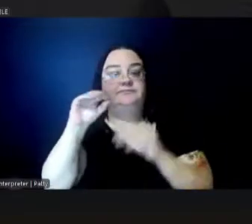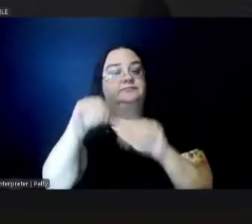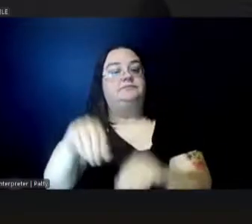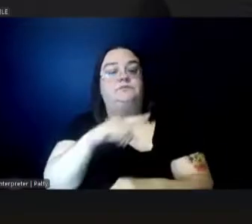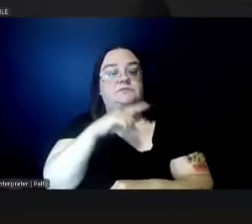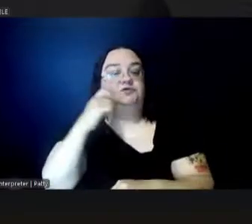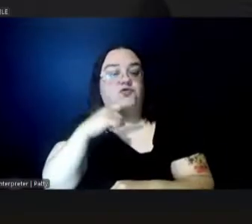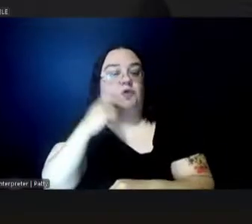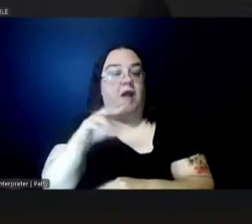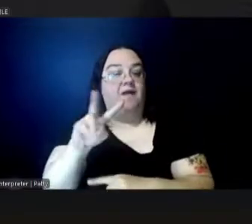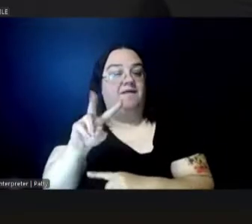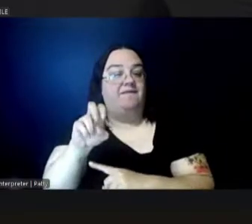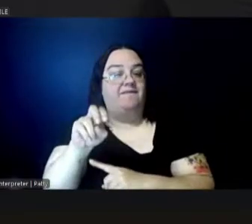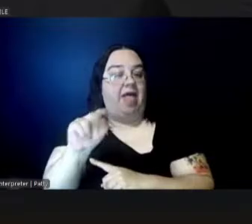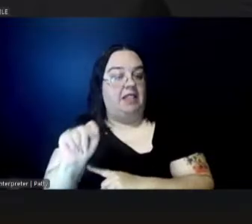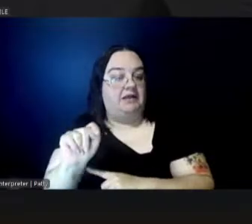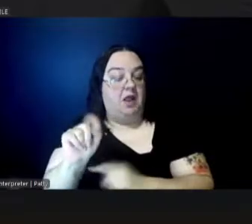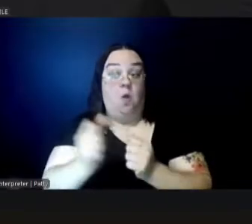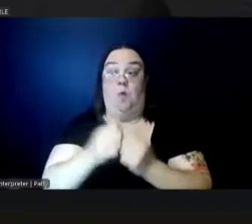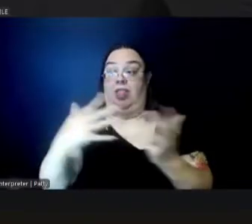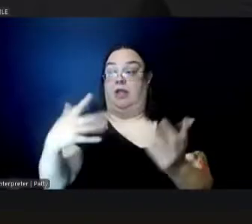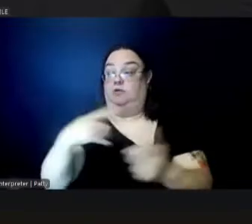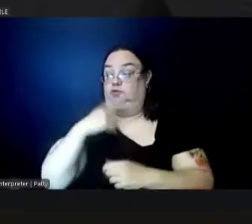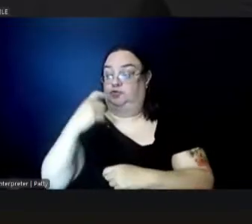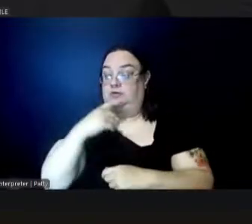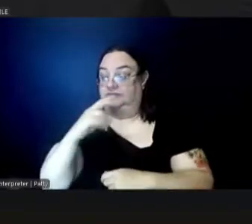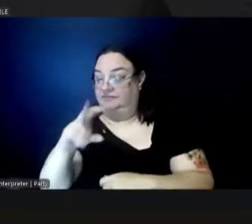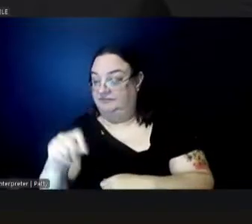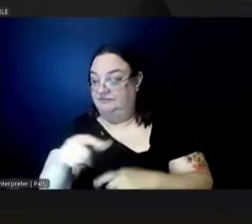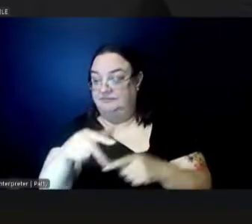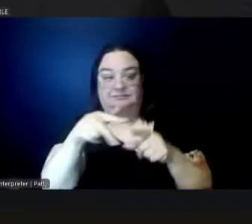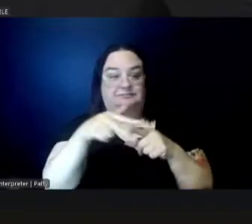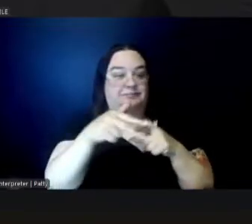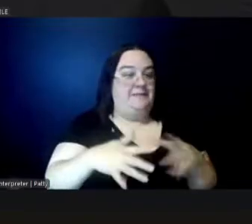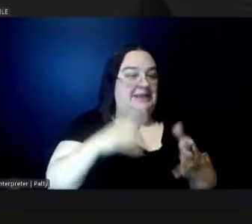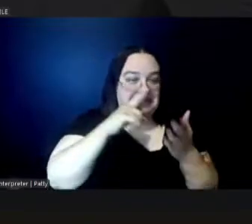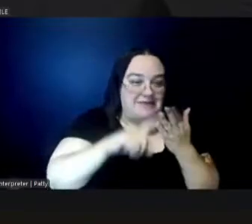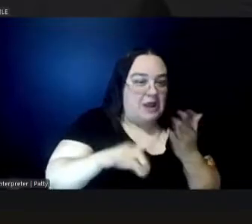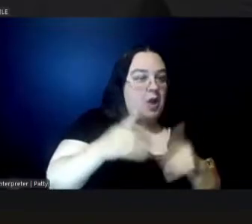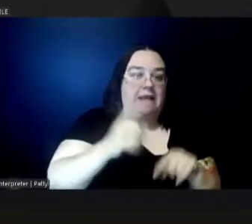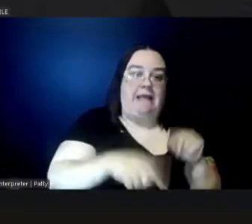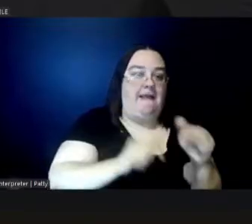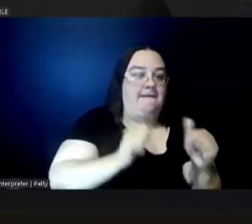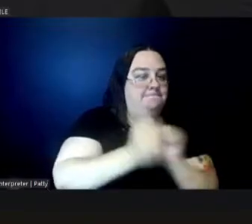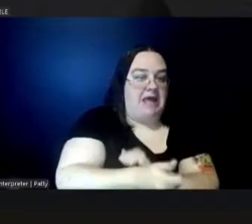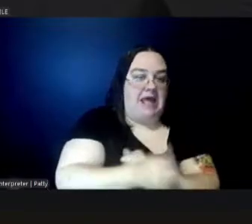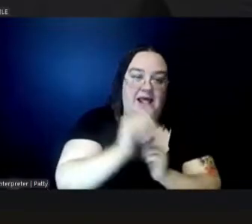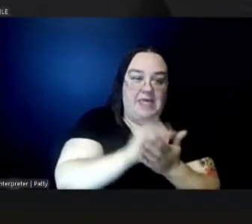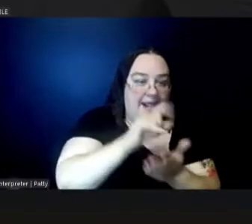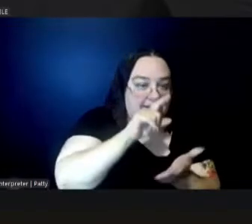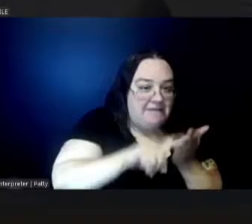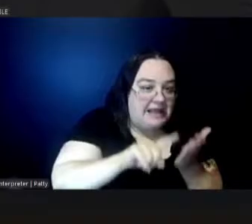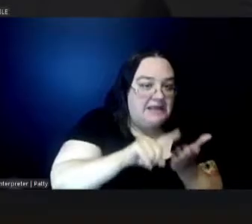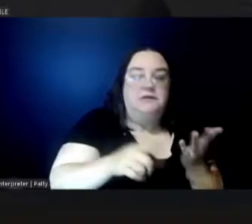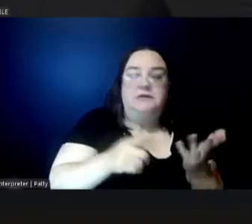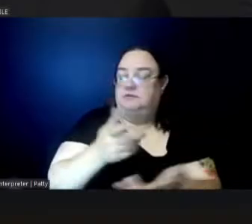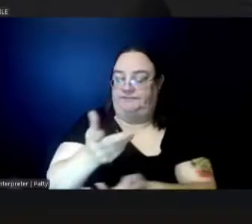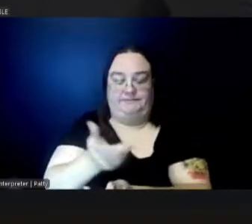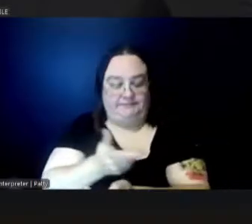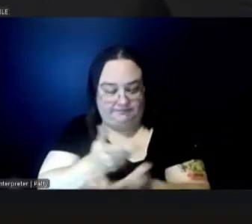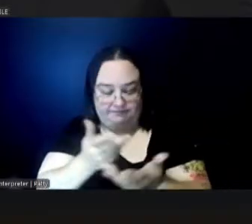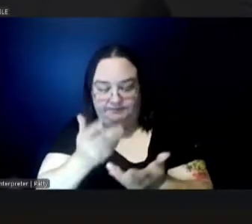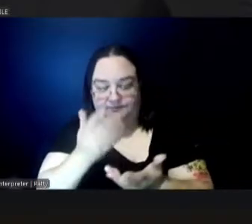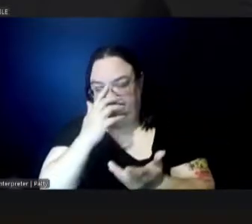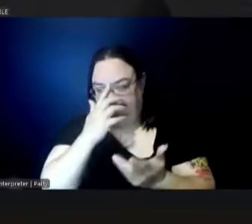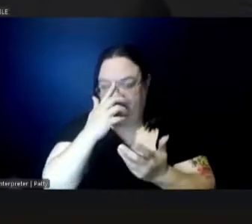in. So without the dryer vent, the plumbing inspector can't pass the inspection. And so there's a